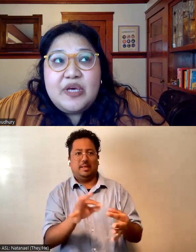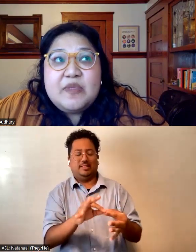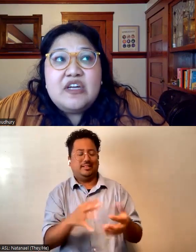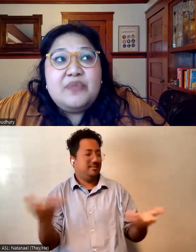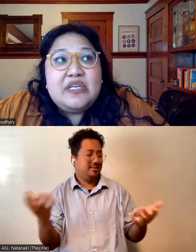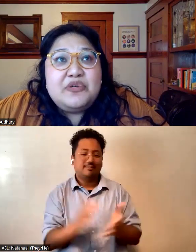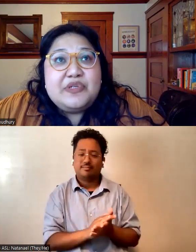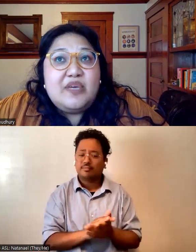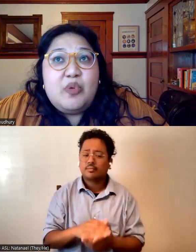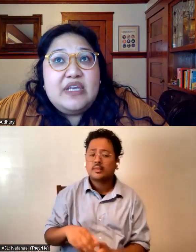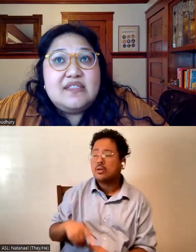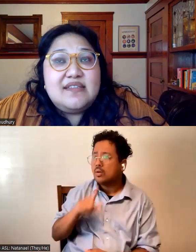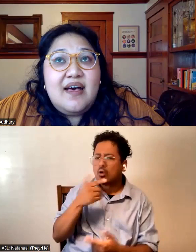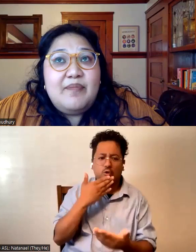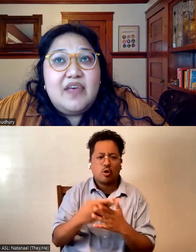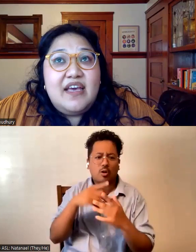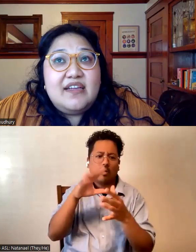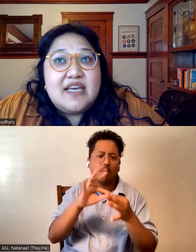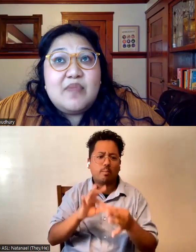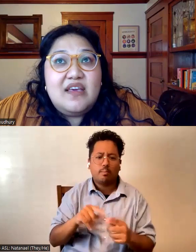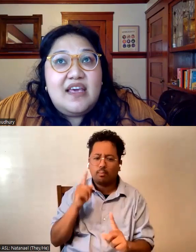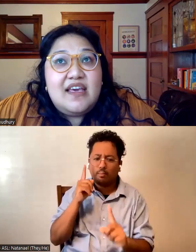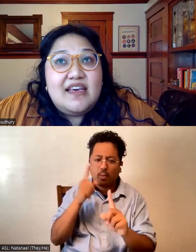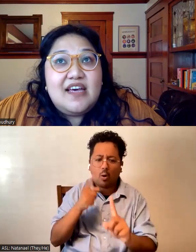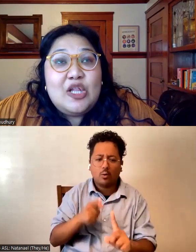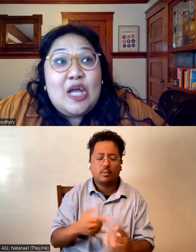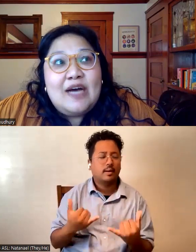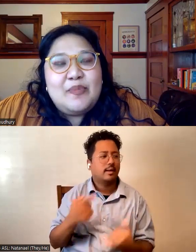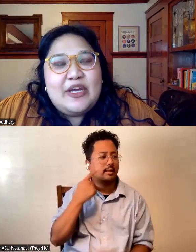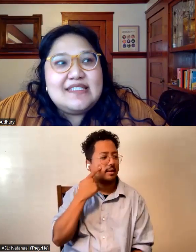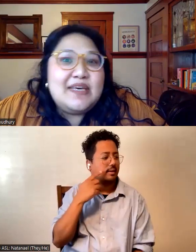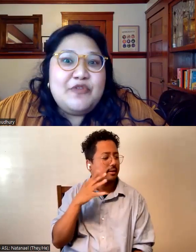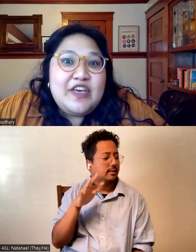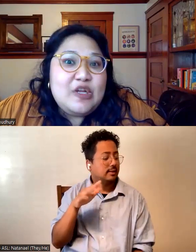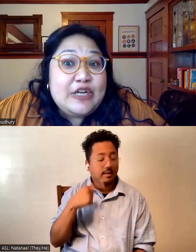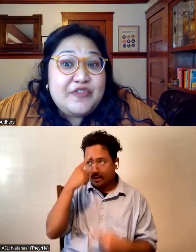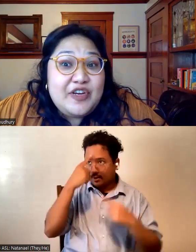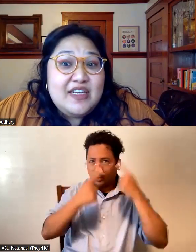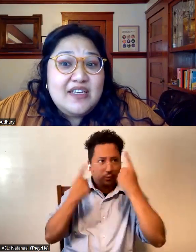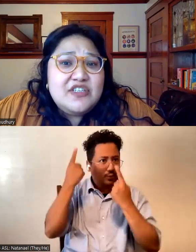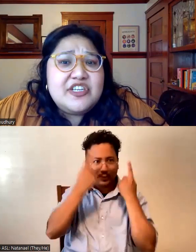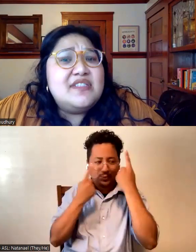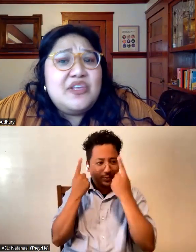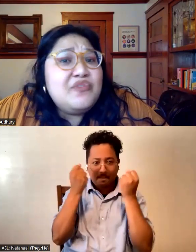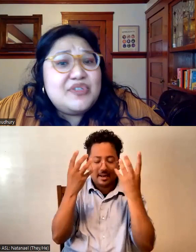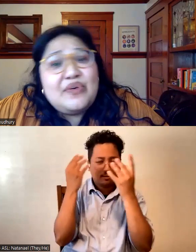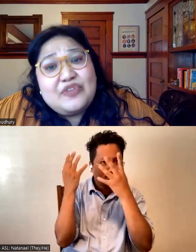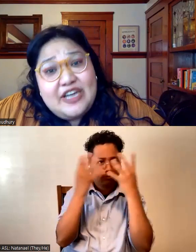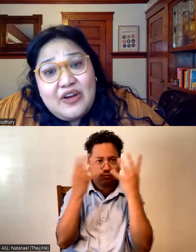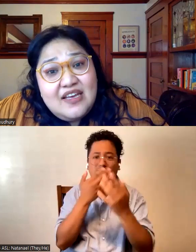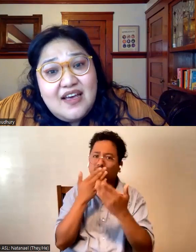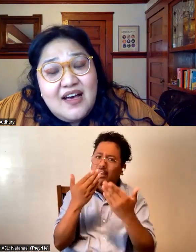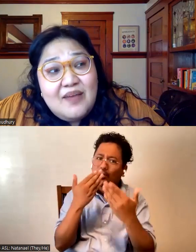You bring up a lot of really interesting points, and I'm thinking a lot. My brain is like moving in a lot of different directions. Thank you, first